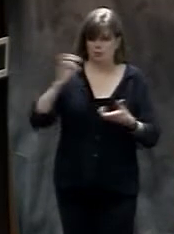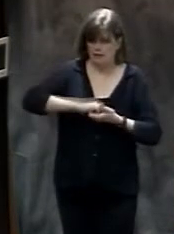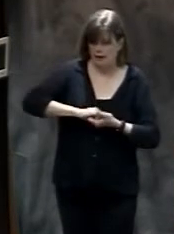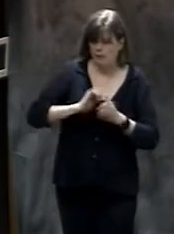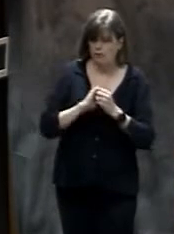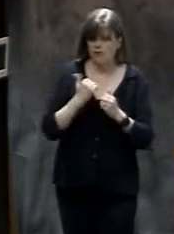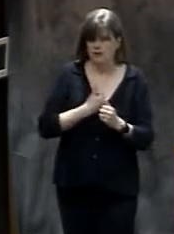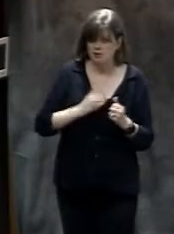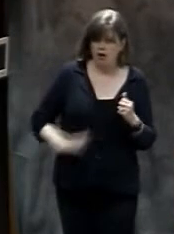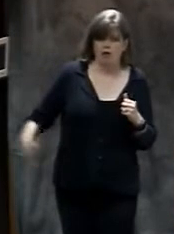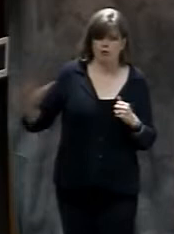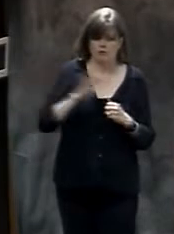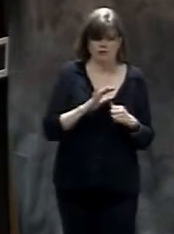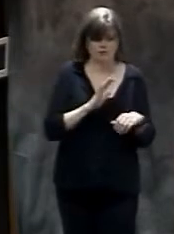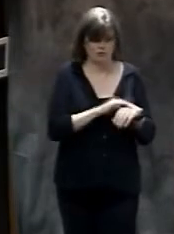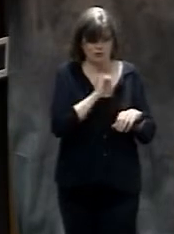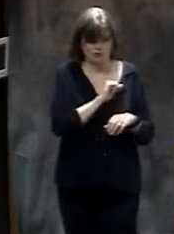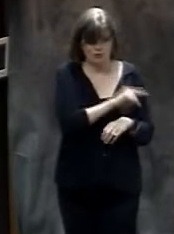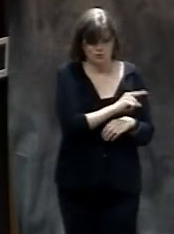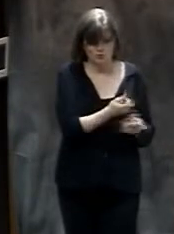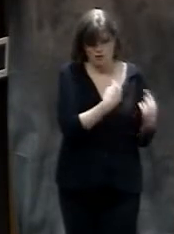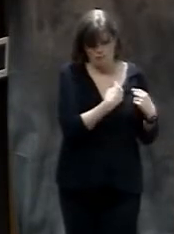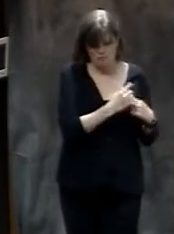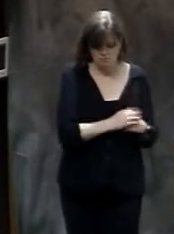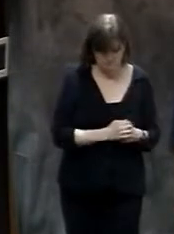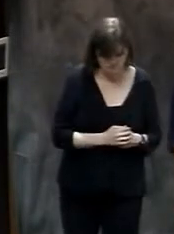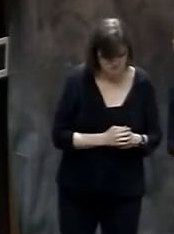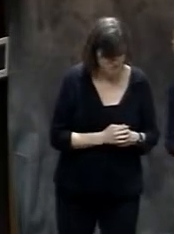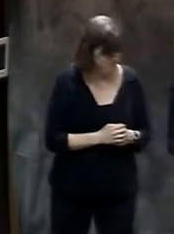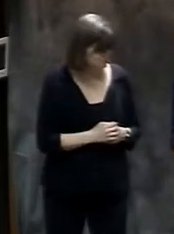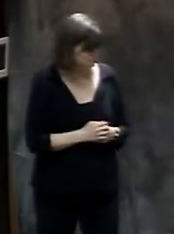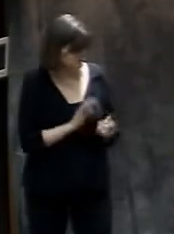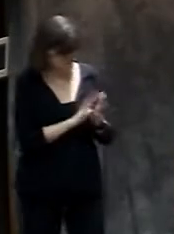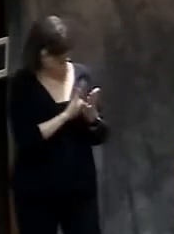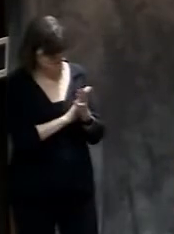It's your cue to come up. Okay.